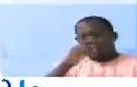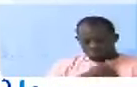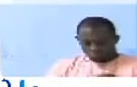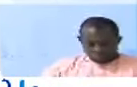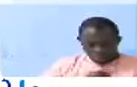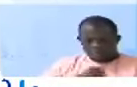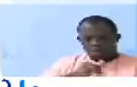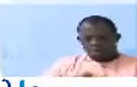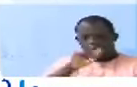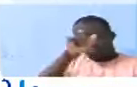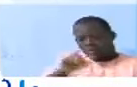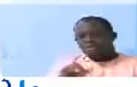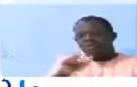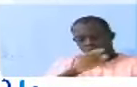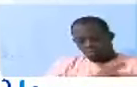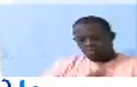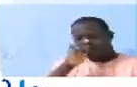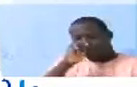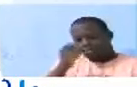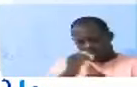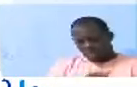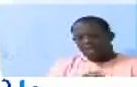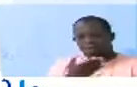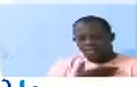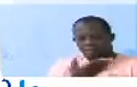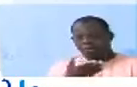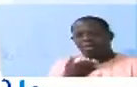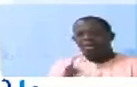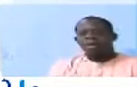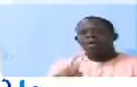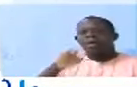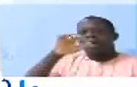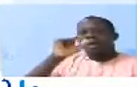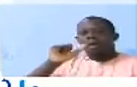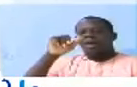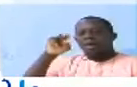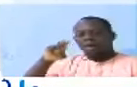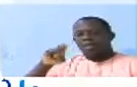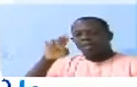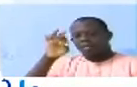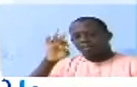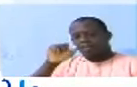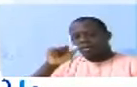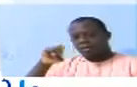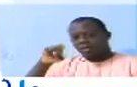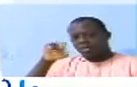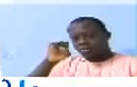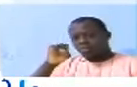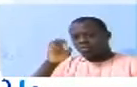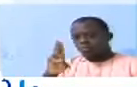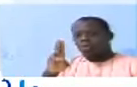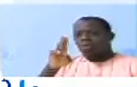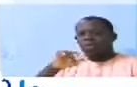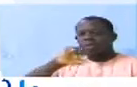He also passed away. Mfansu Jawara Bijele. Mfansu Jawara was there.